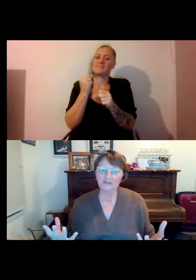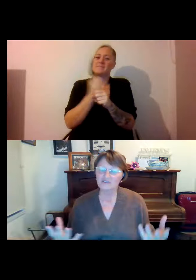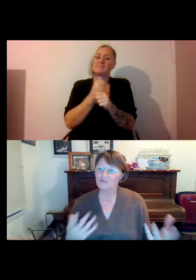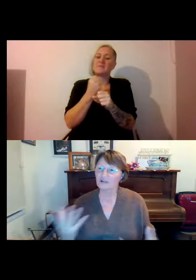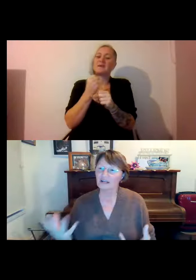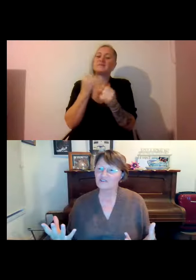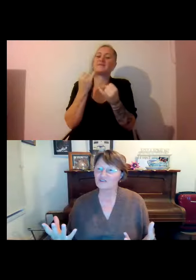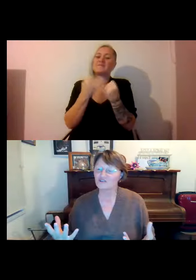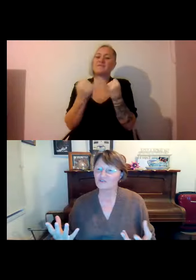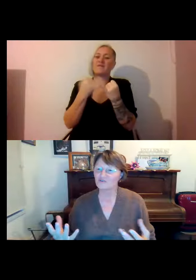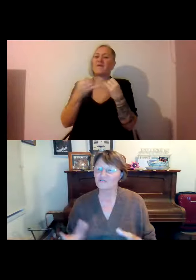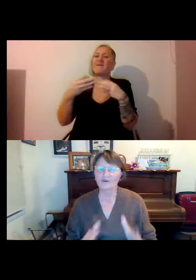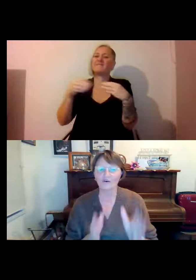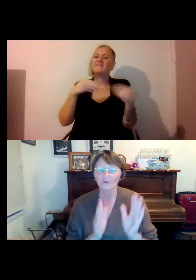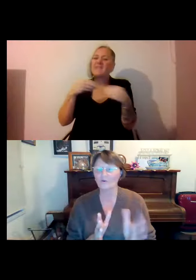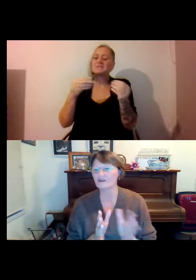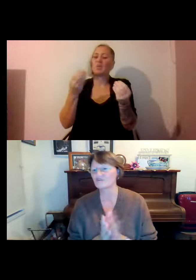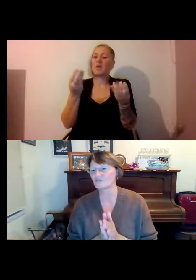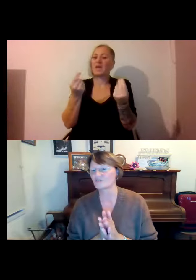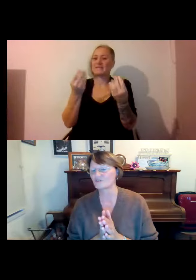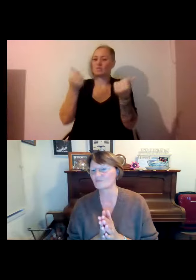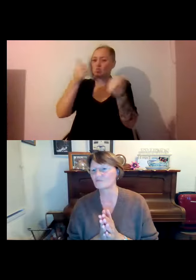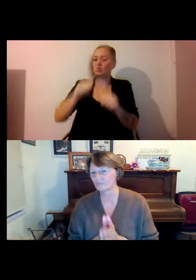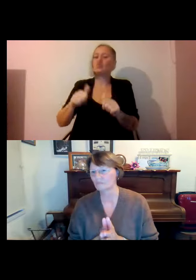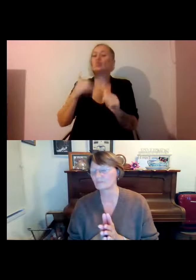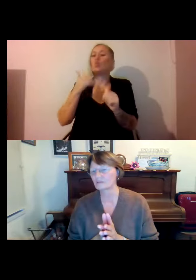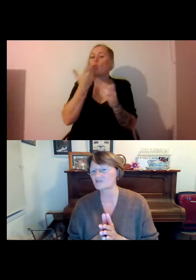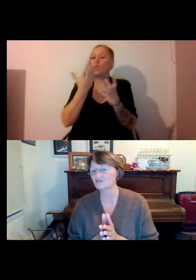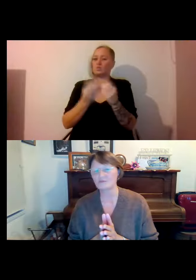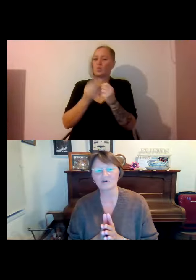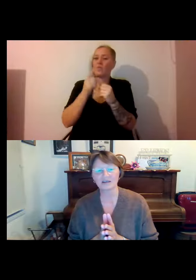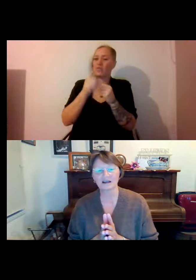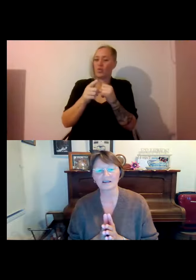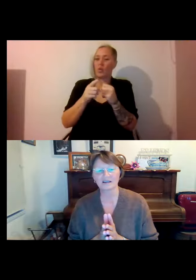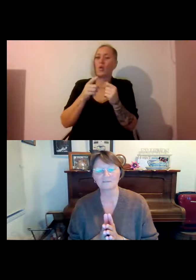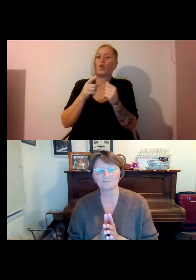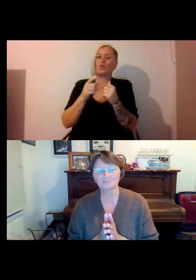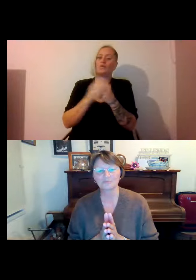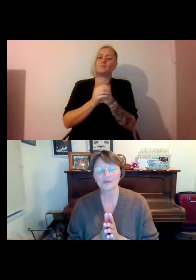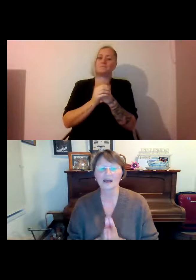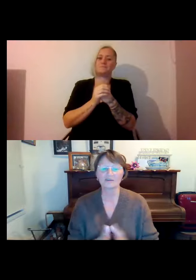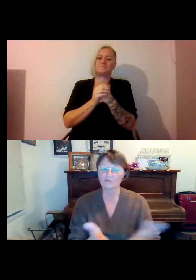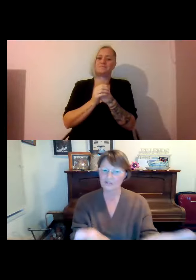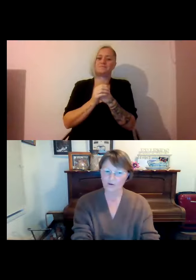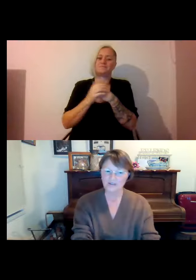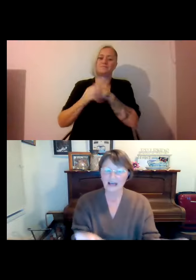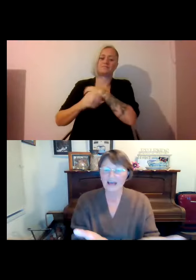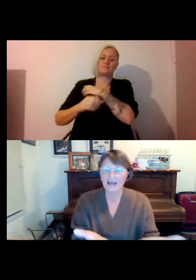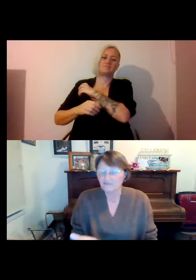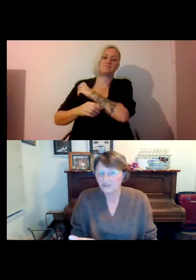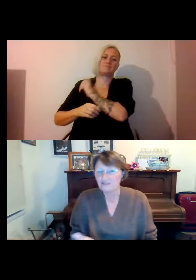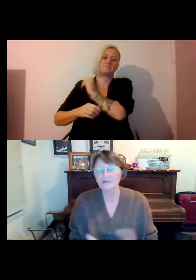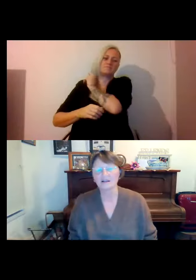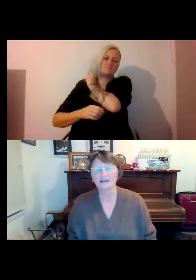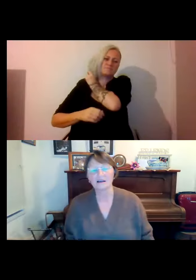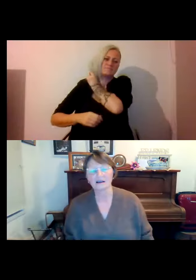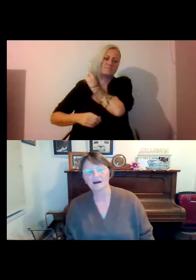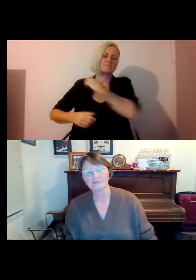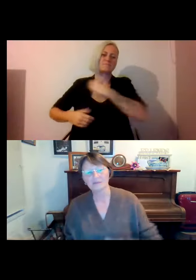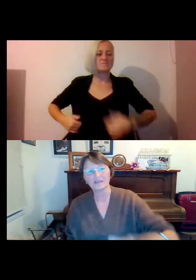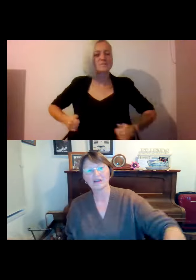very flexible, easy to use, always with you means of communicating. And of course, AUSLAN and finger